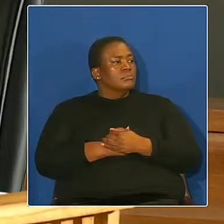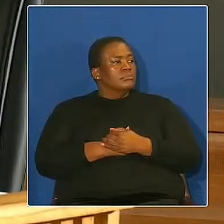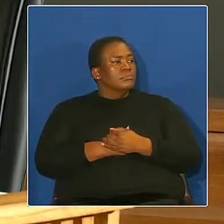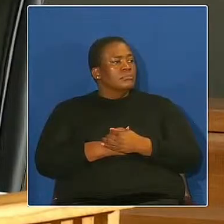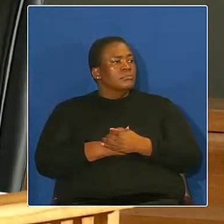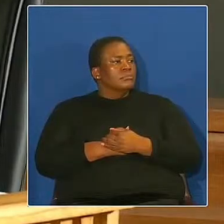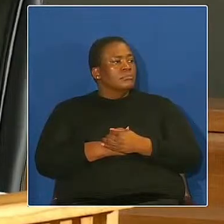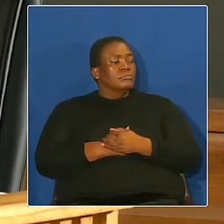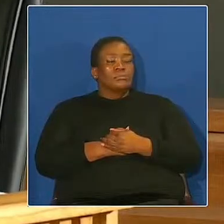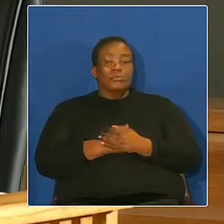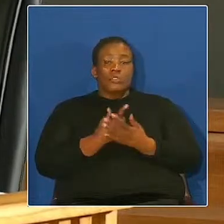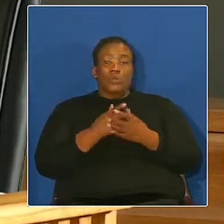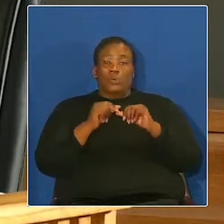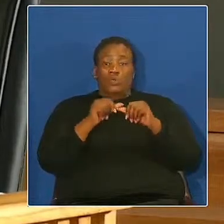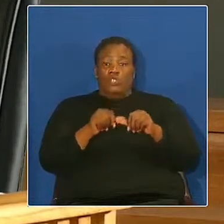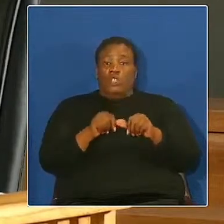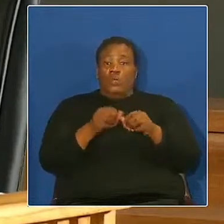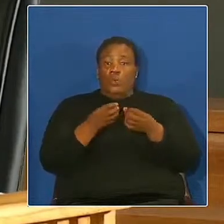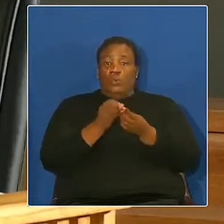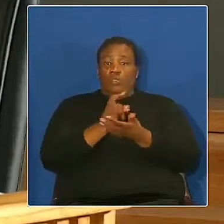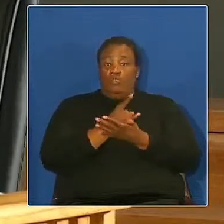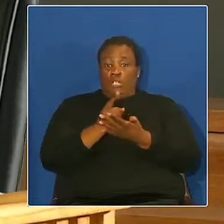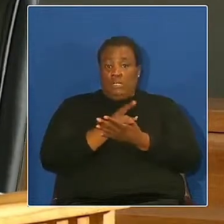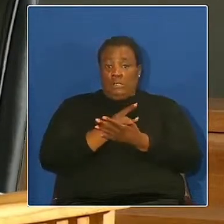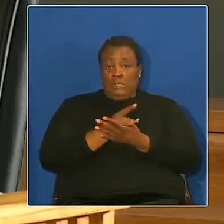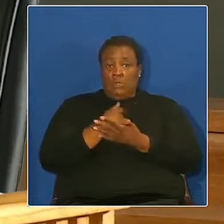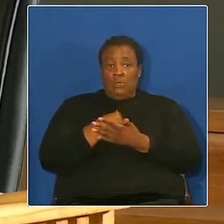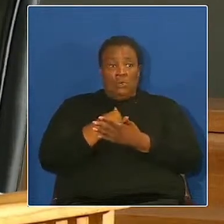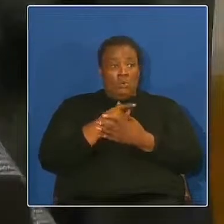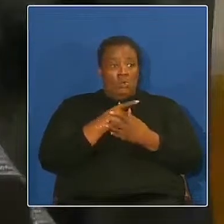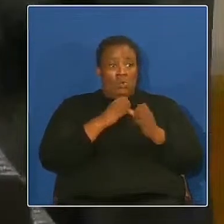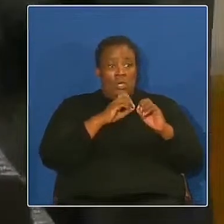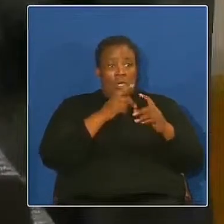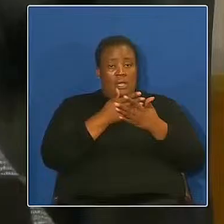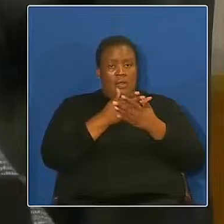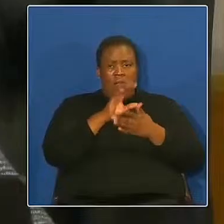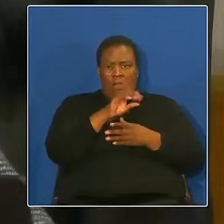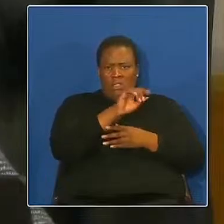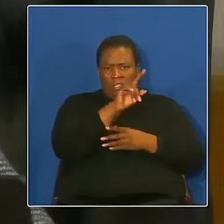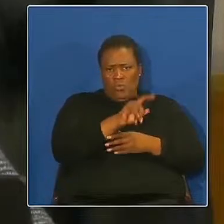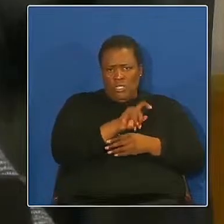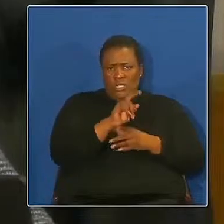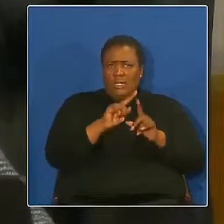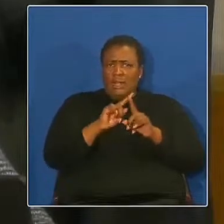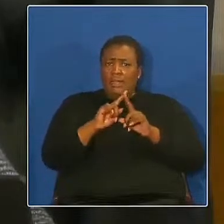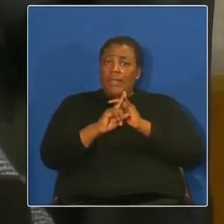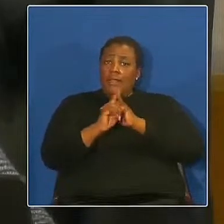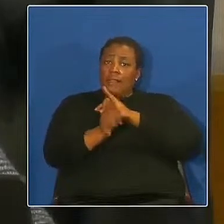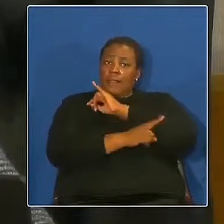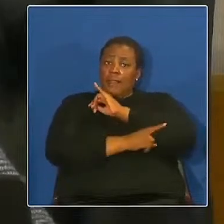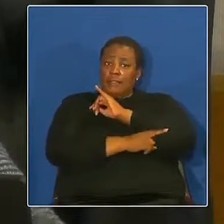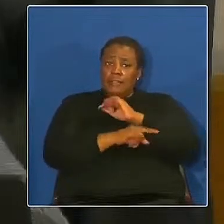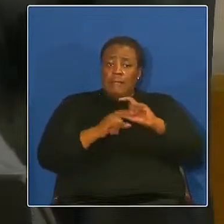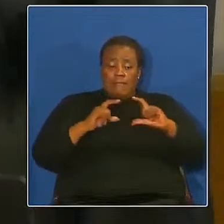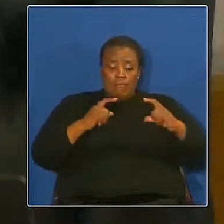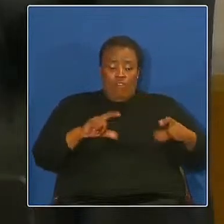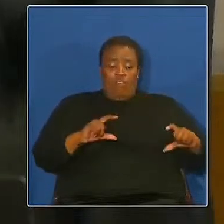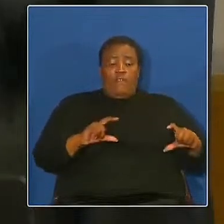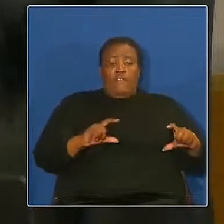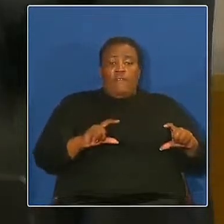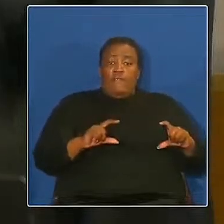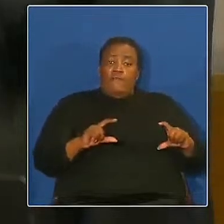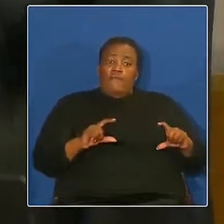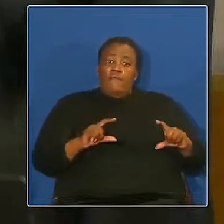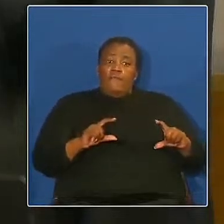text, chat? Yes. Okay, can I just ask my question Yes. then? General, in the last paragraph, just